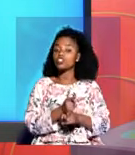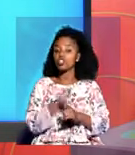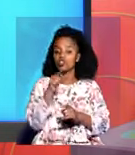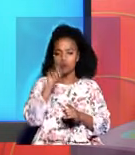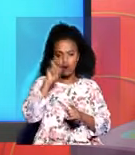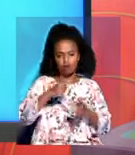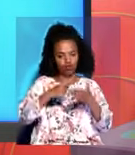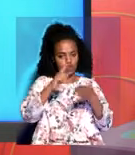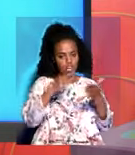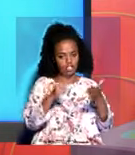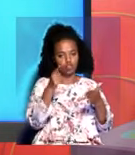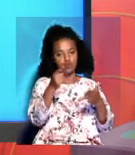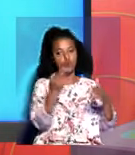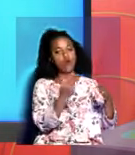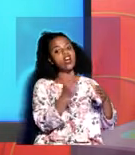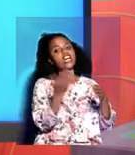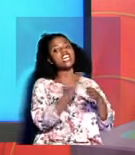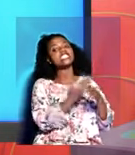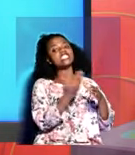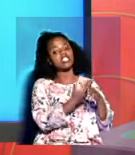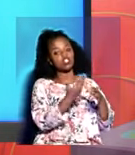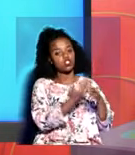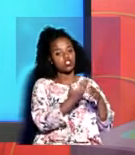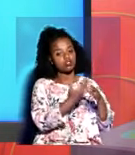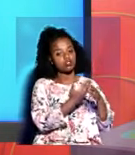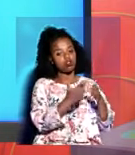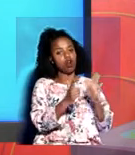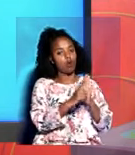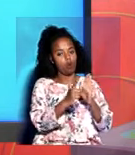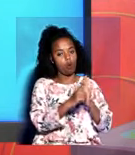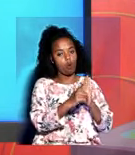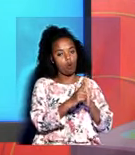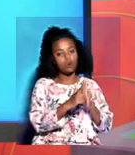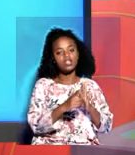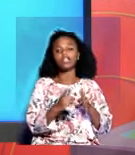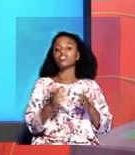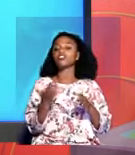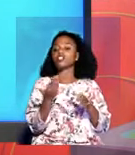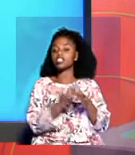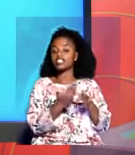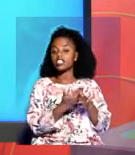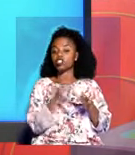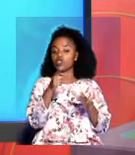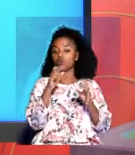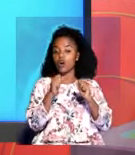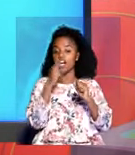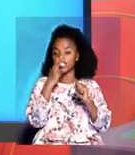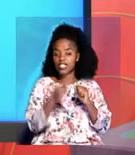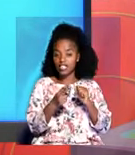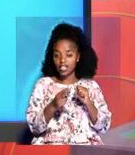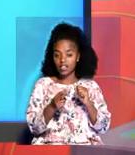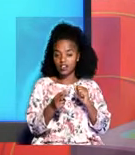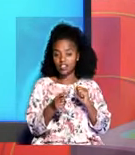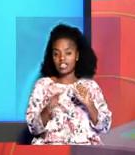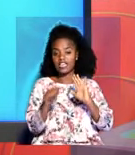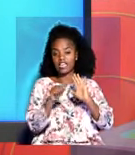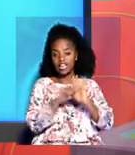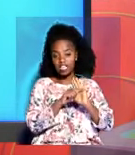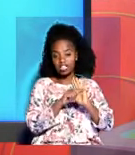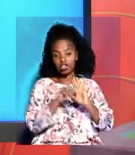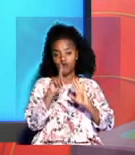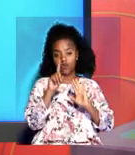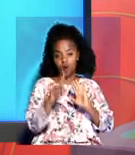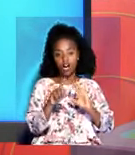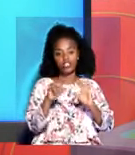have to check your restriction. So from the restriction, you can see that negative 1 and